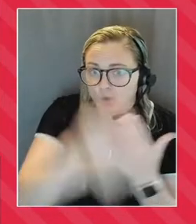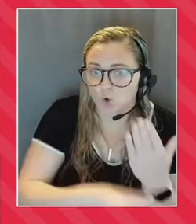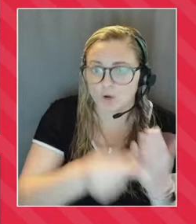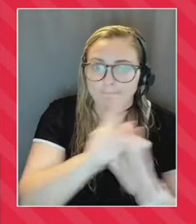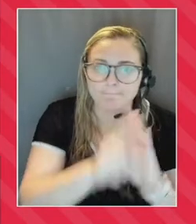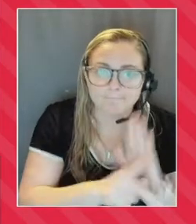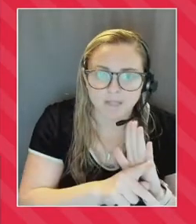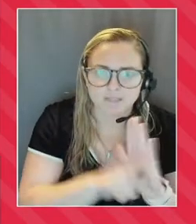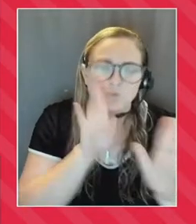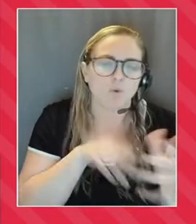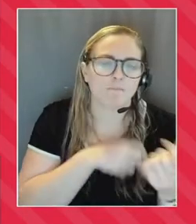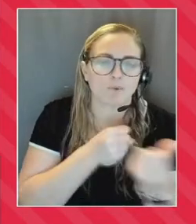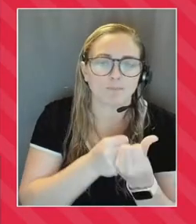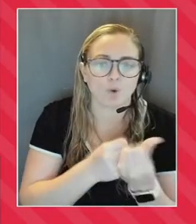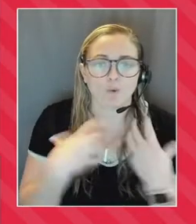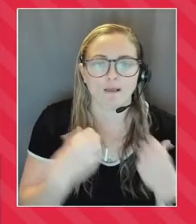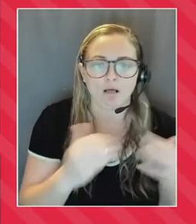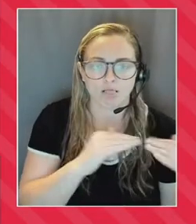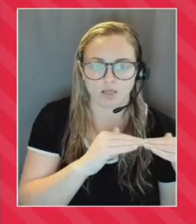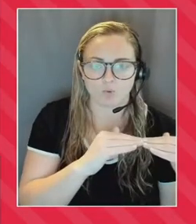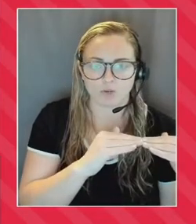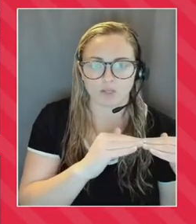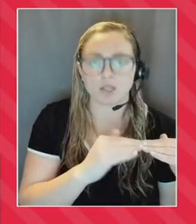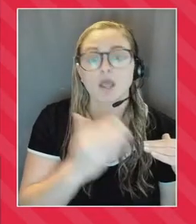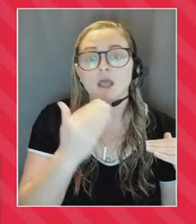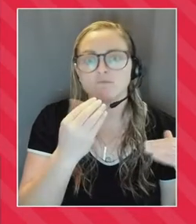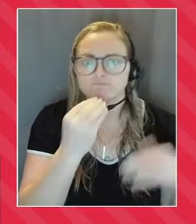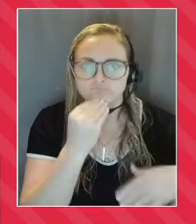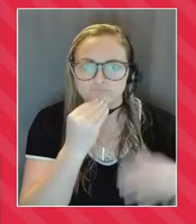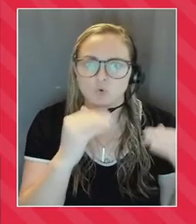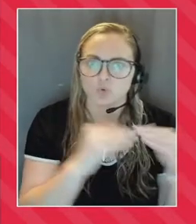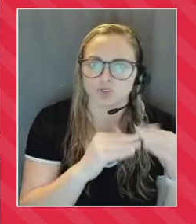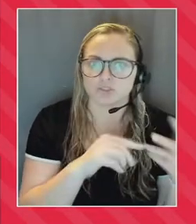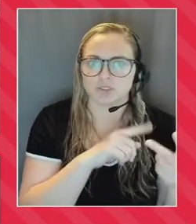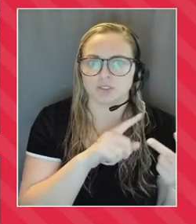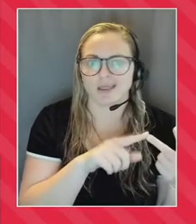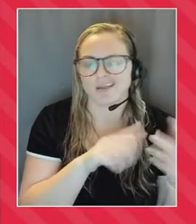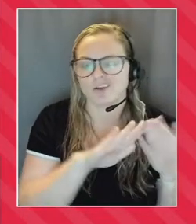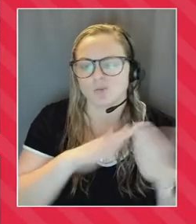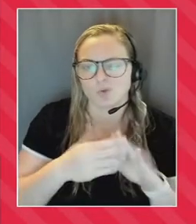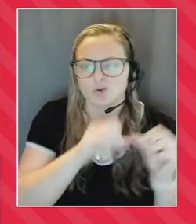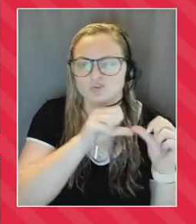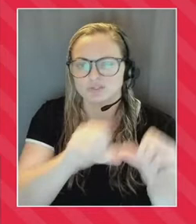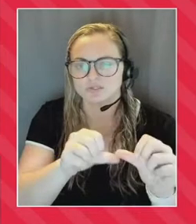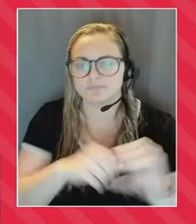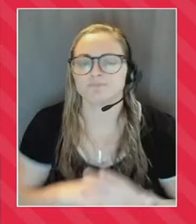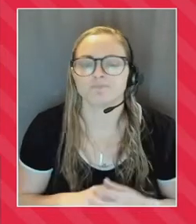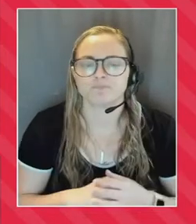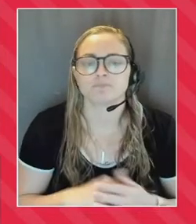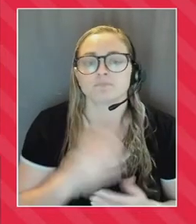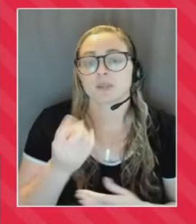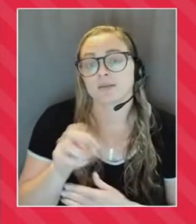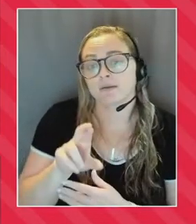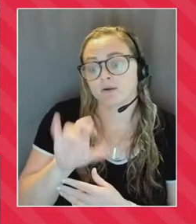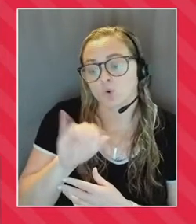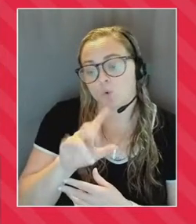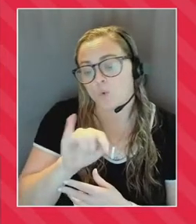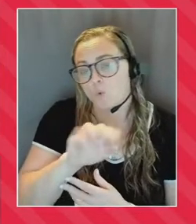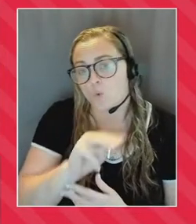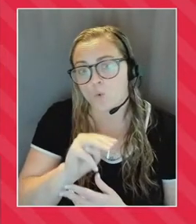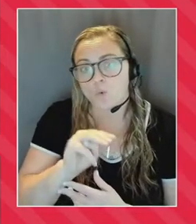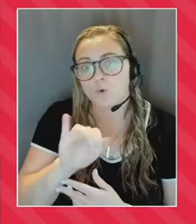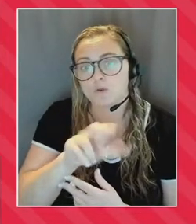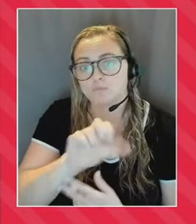that promote health equity, food justice, and community resilience. Dr. Odom Jung has over 20 years